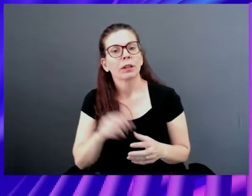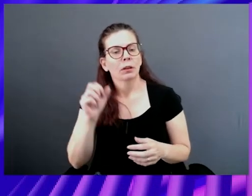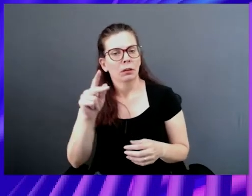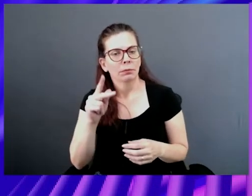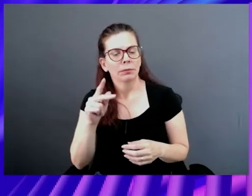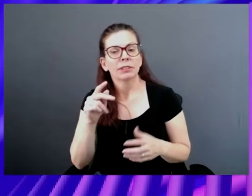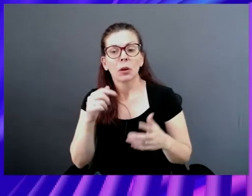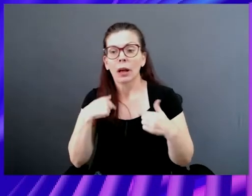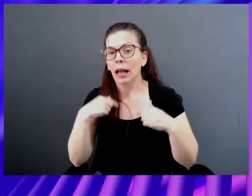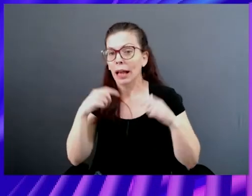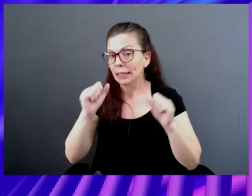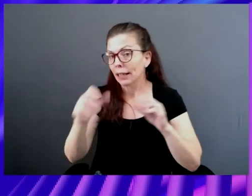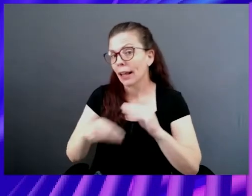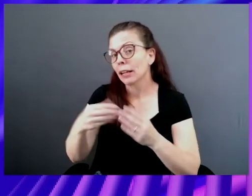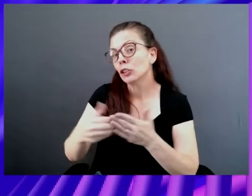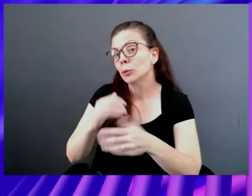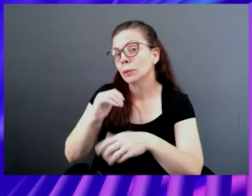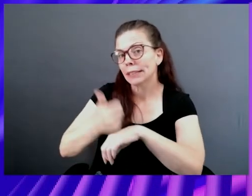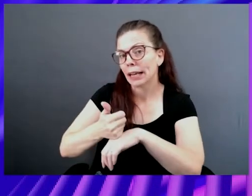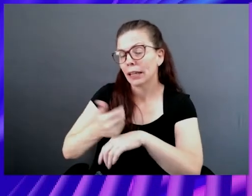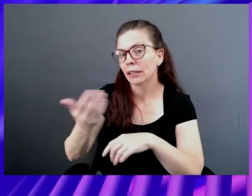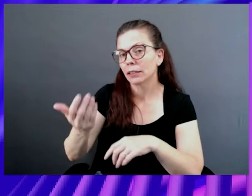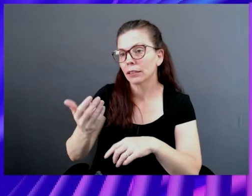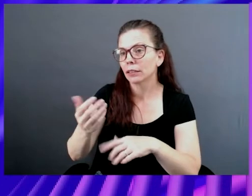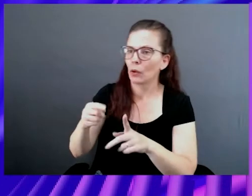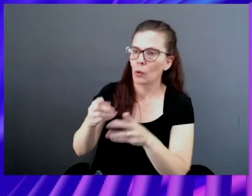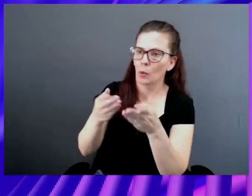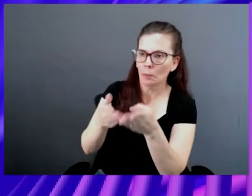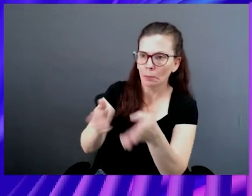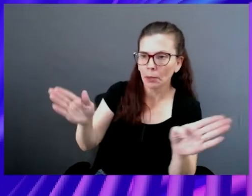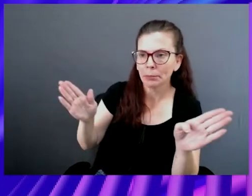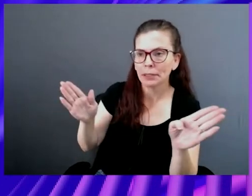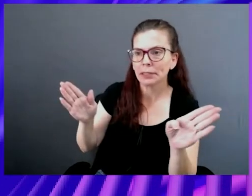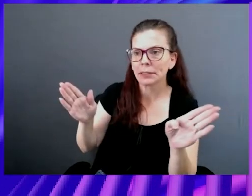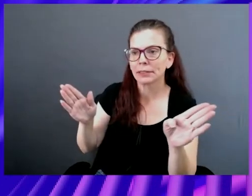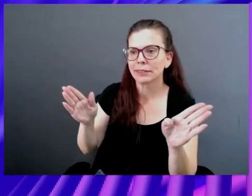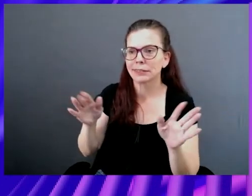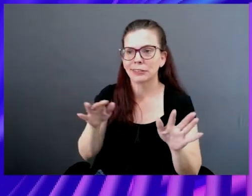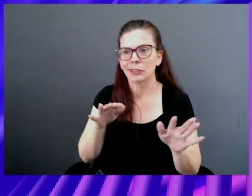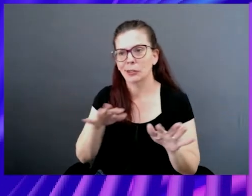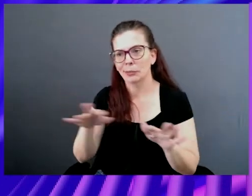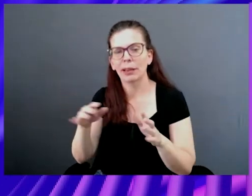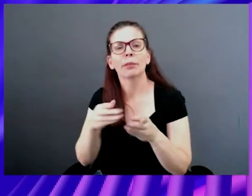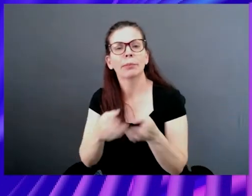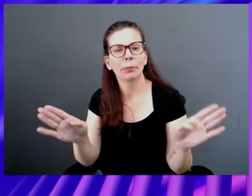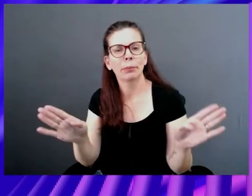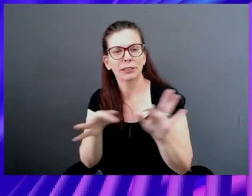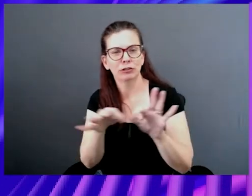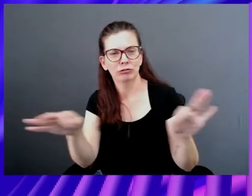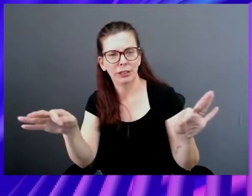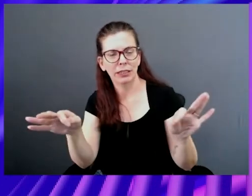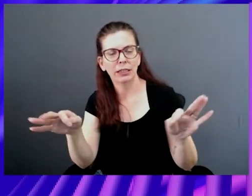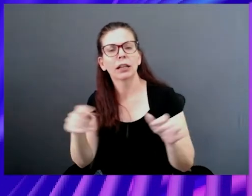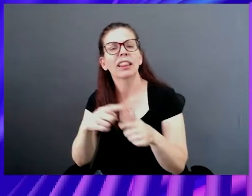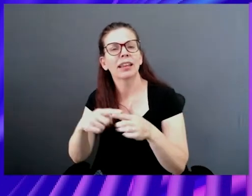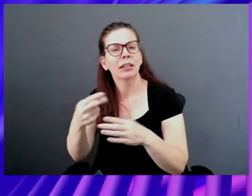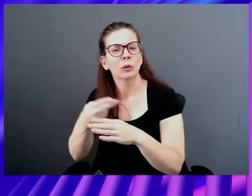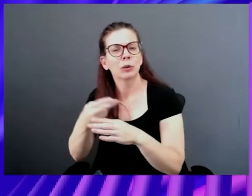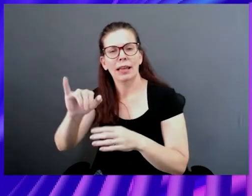can add the new setting by just saying public. I have to spell public string, and then you want to use the ID of that setting.